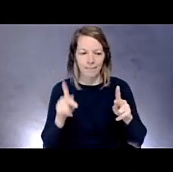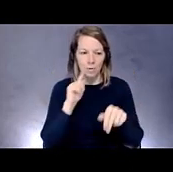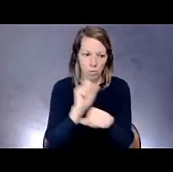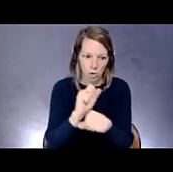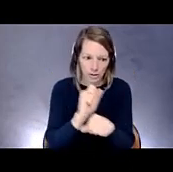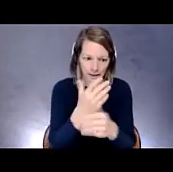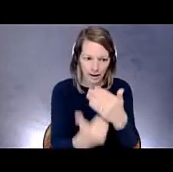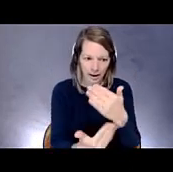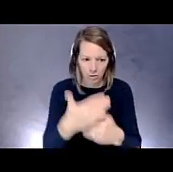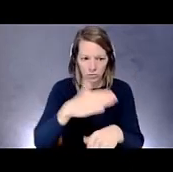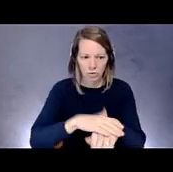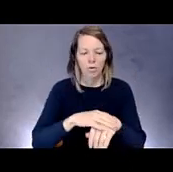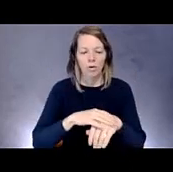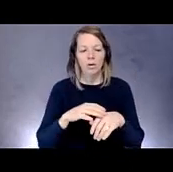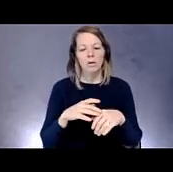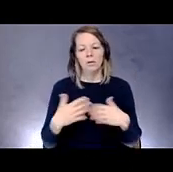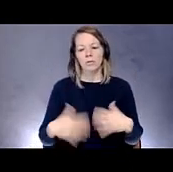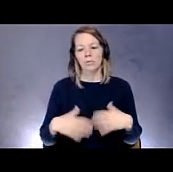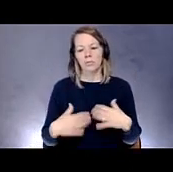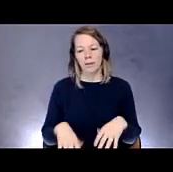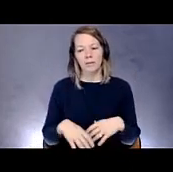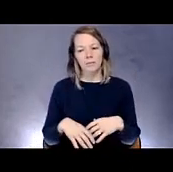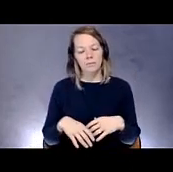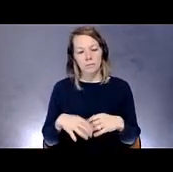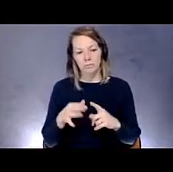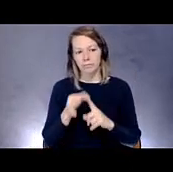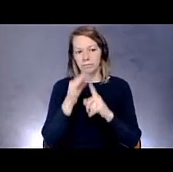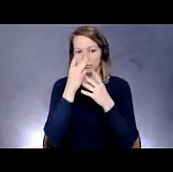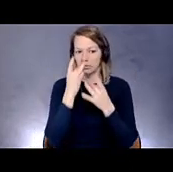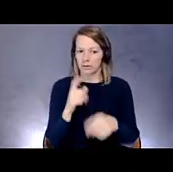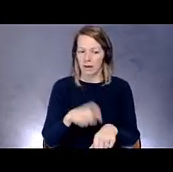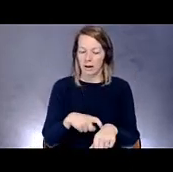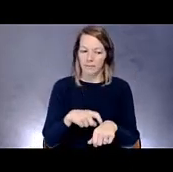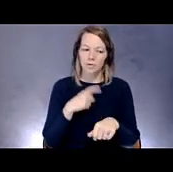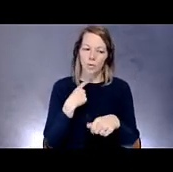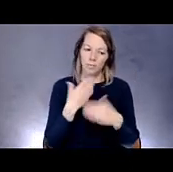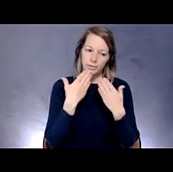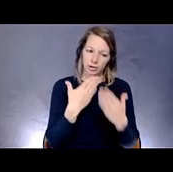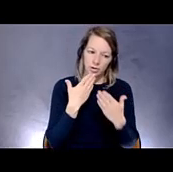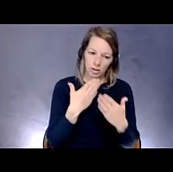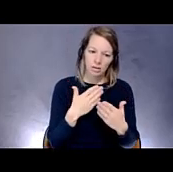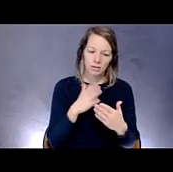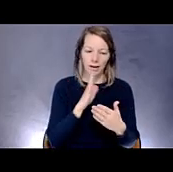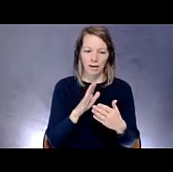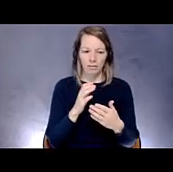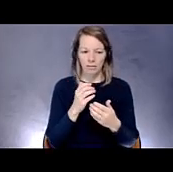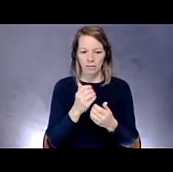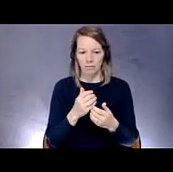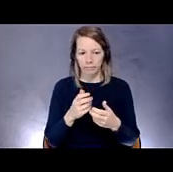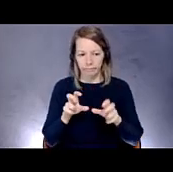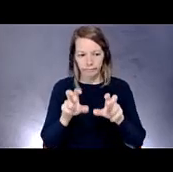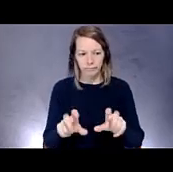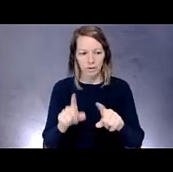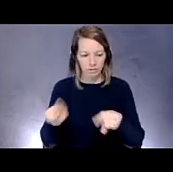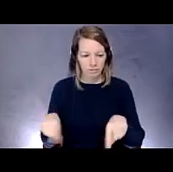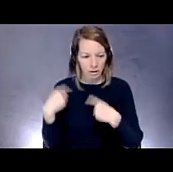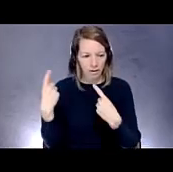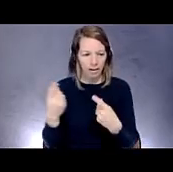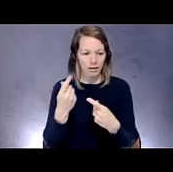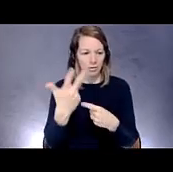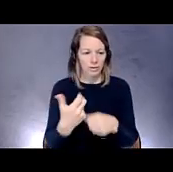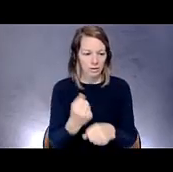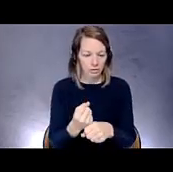absolutely unprecedented time. We truly appreciate what you've been through and the contributions that you've made over the last 3 years.